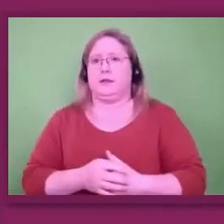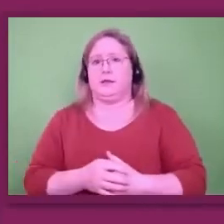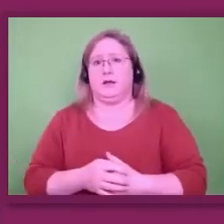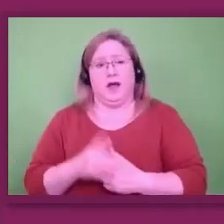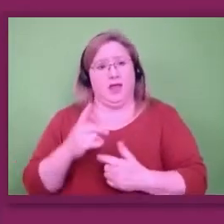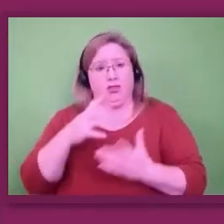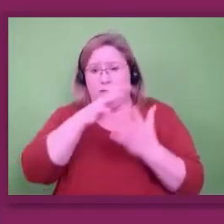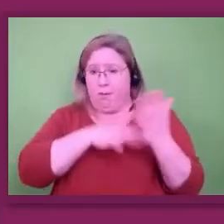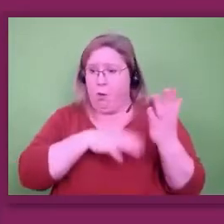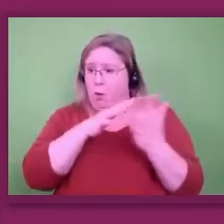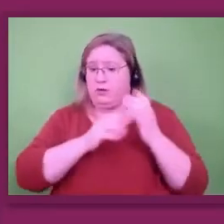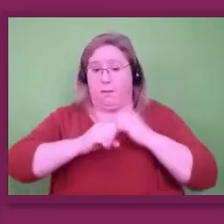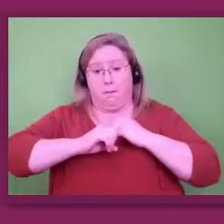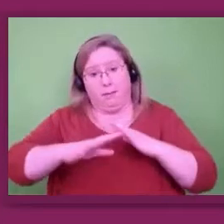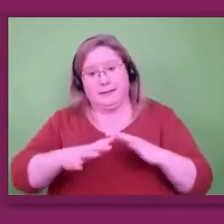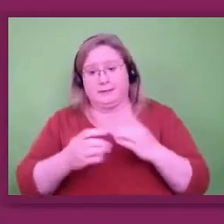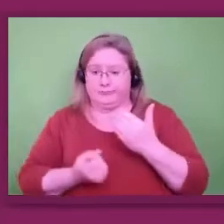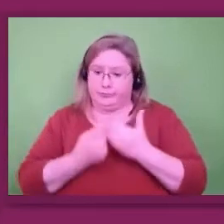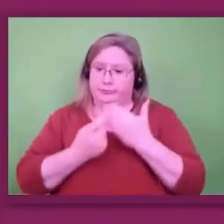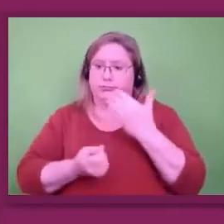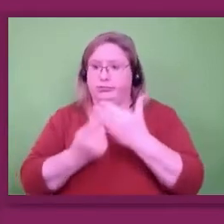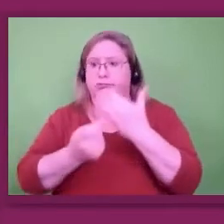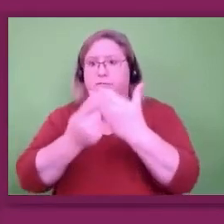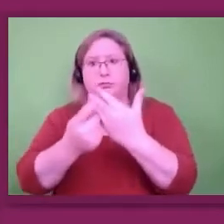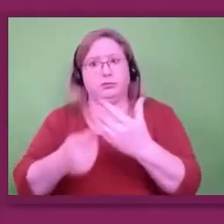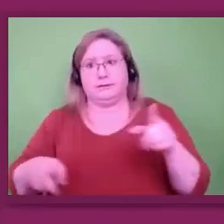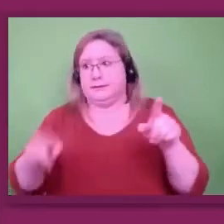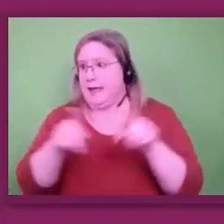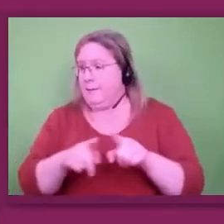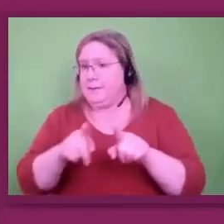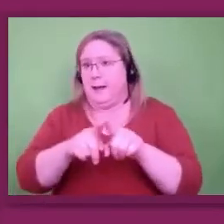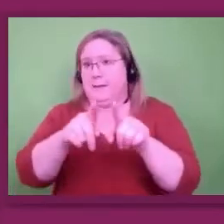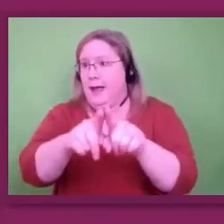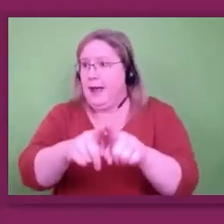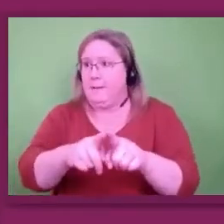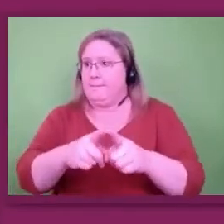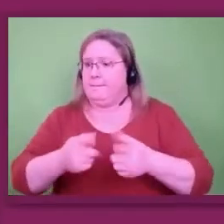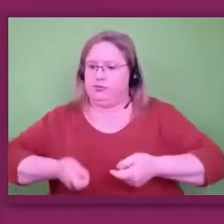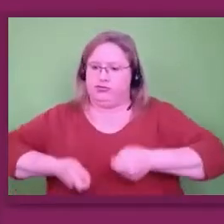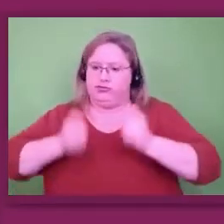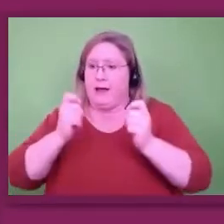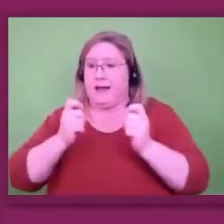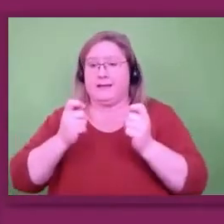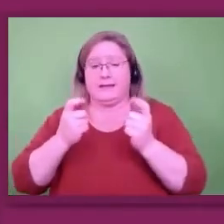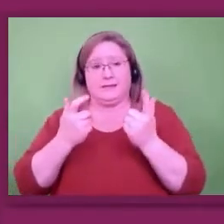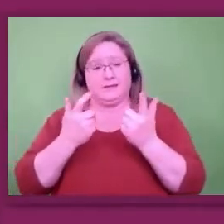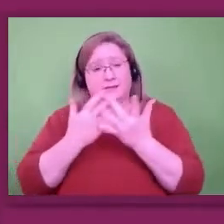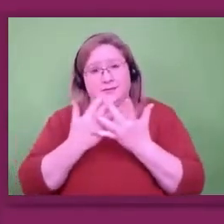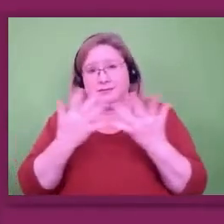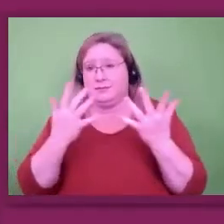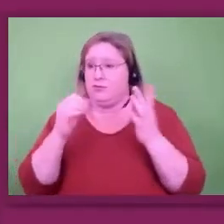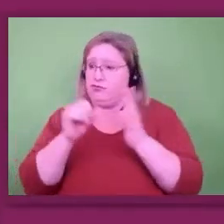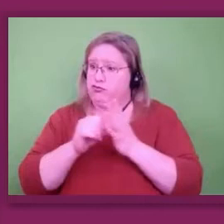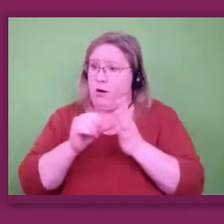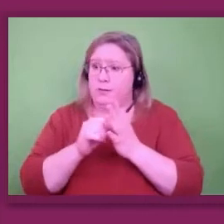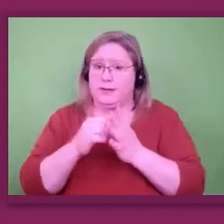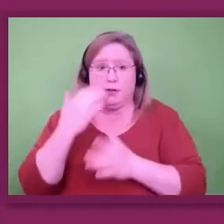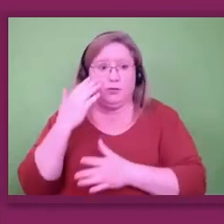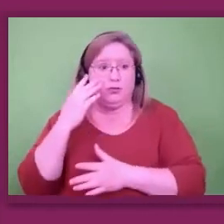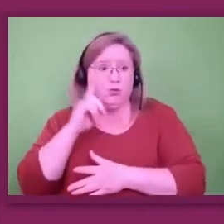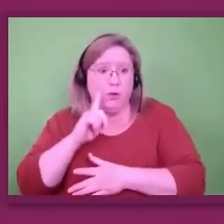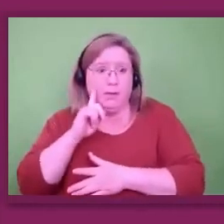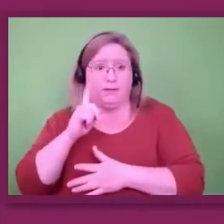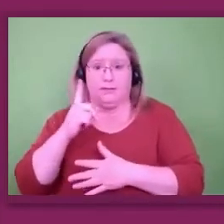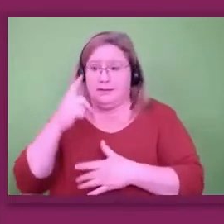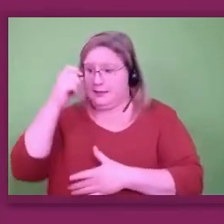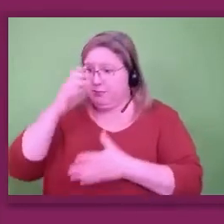year, highlight the multiple and complex problems that these women who die in pregnancy in terms of